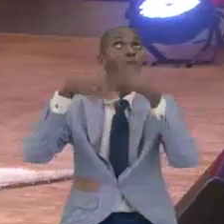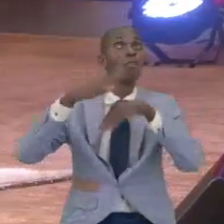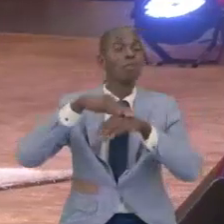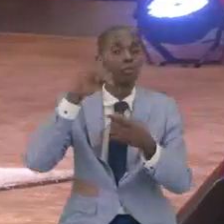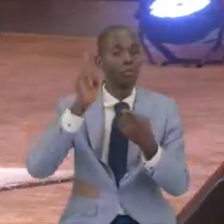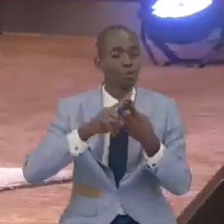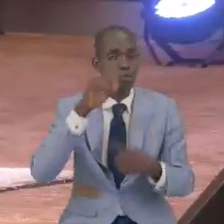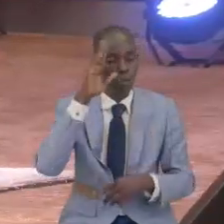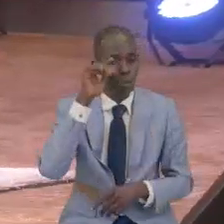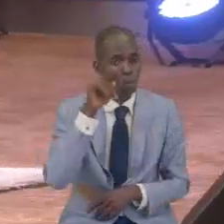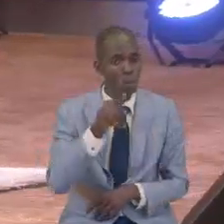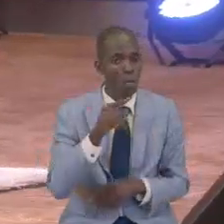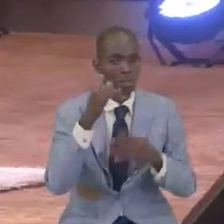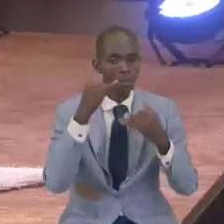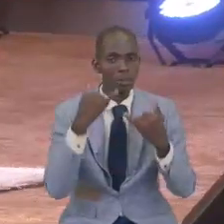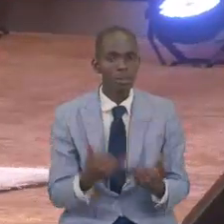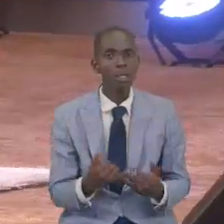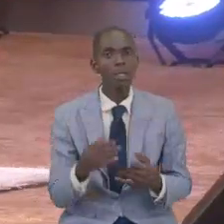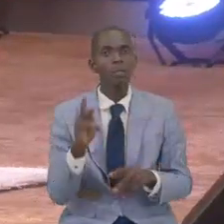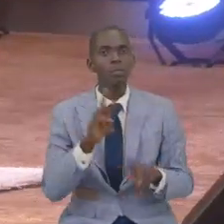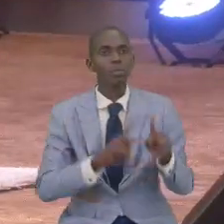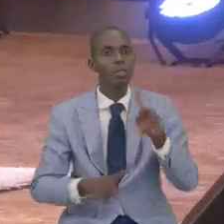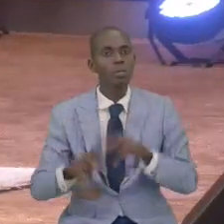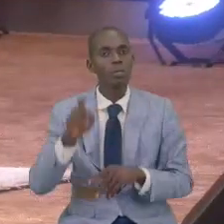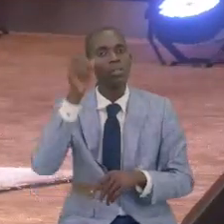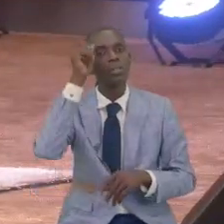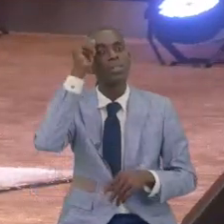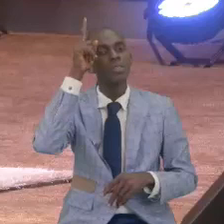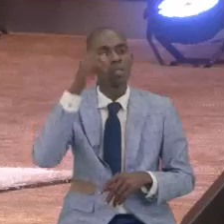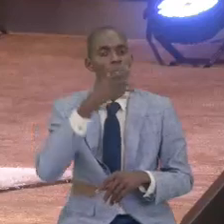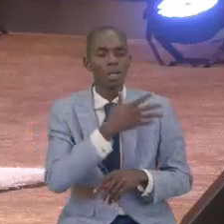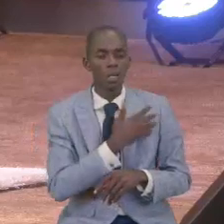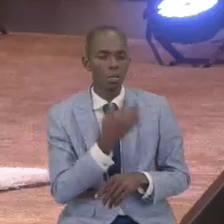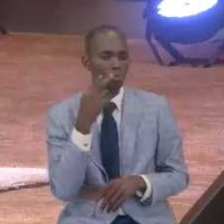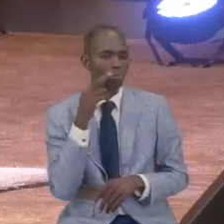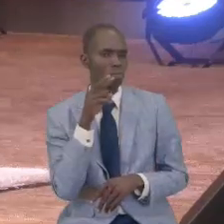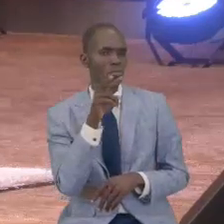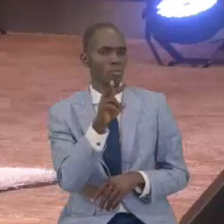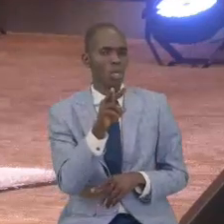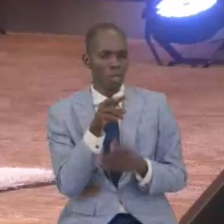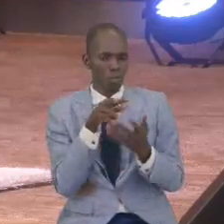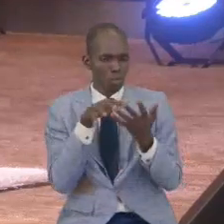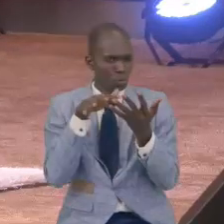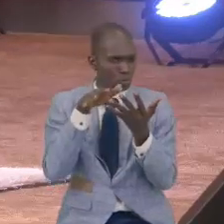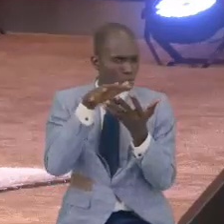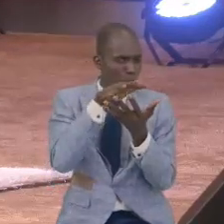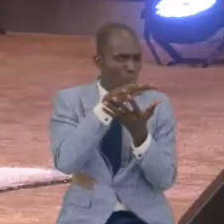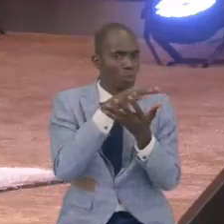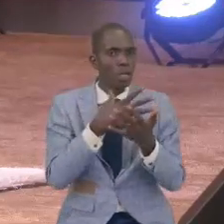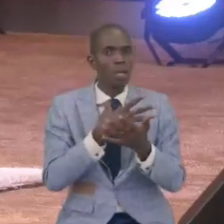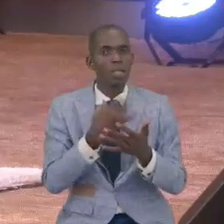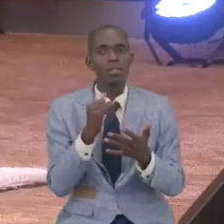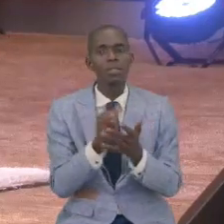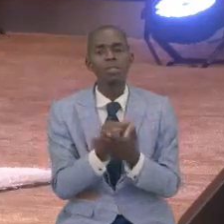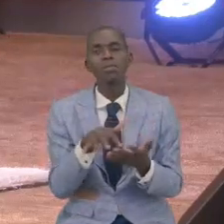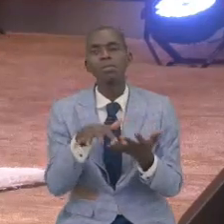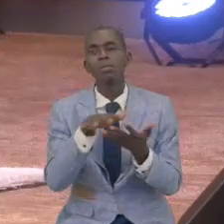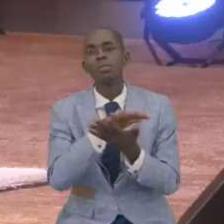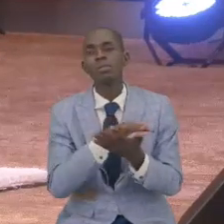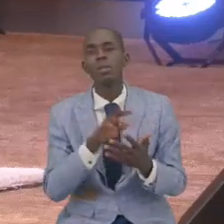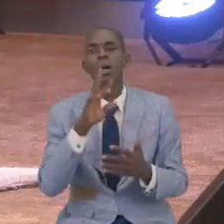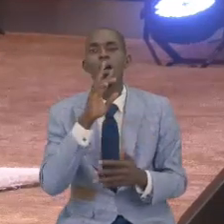Now, the elders stood, and they beheld them, they studied them, and they said, these have